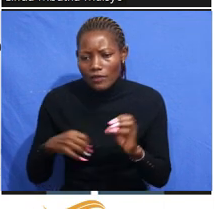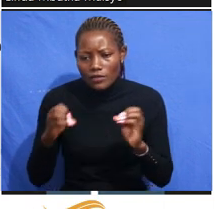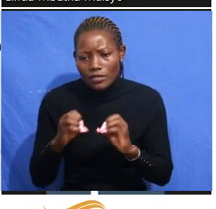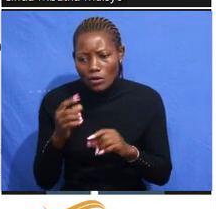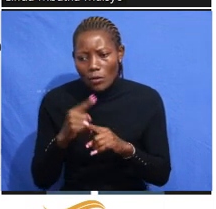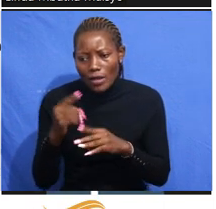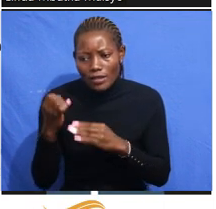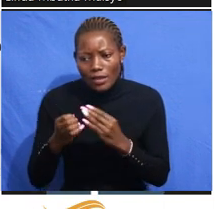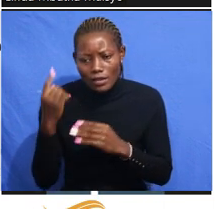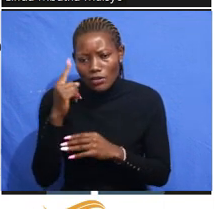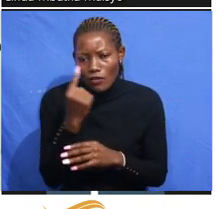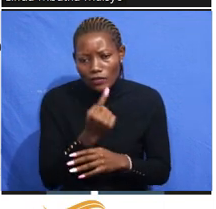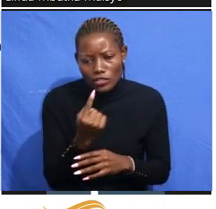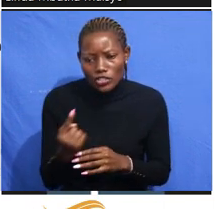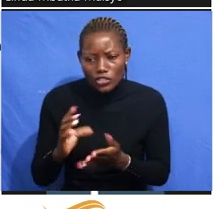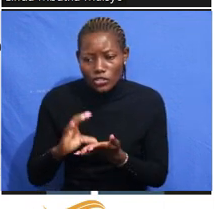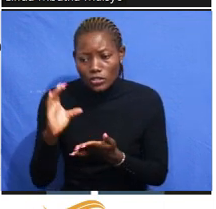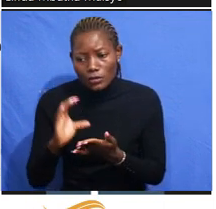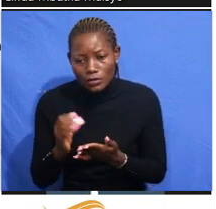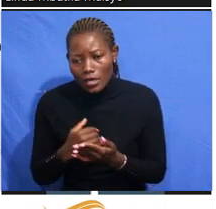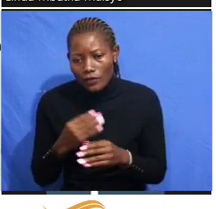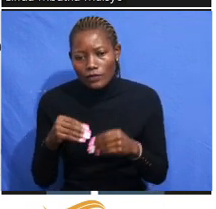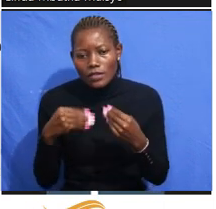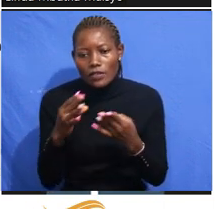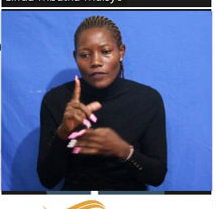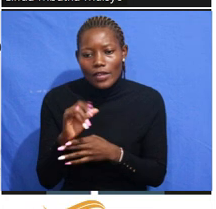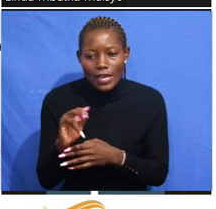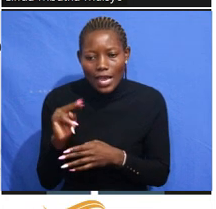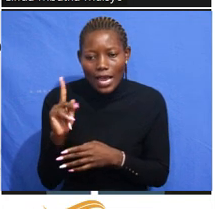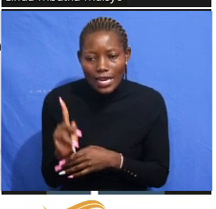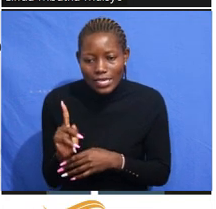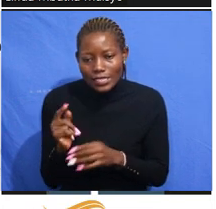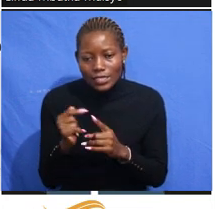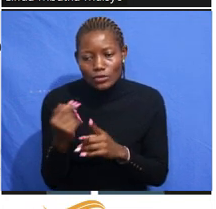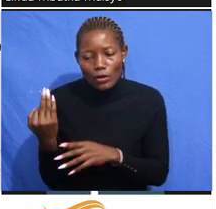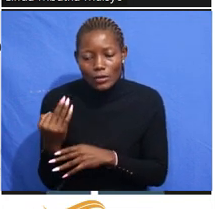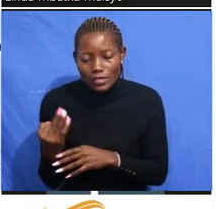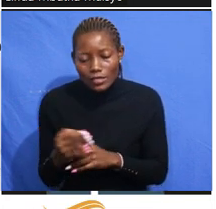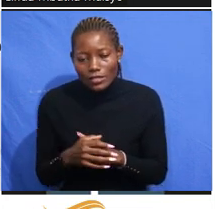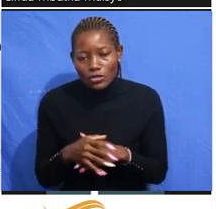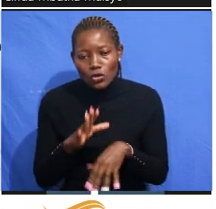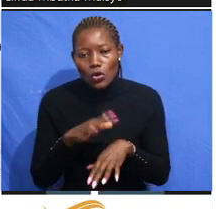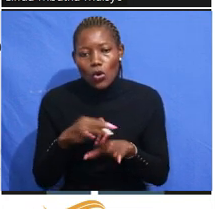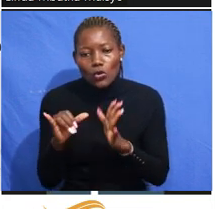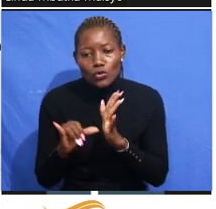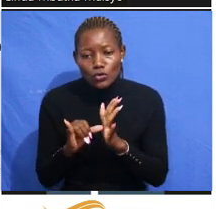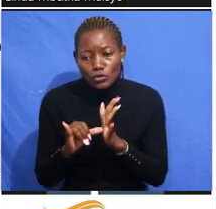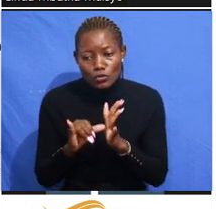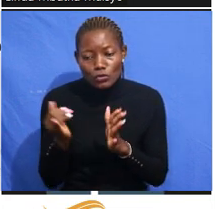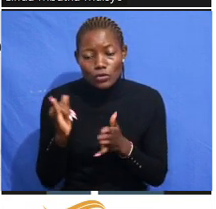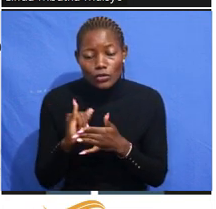every chapter, I have given you a link to a presentation on YouTube, so